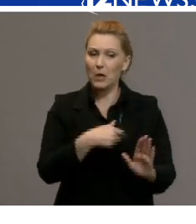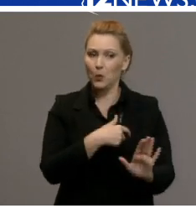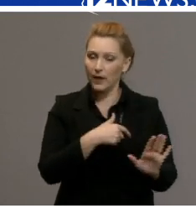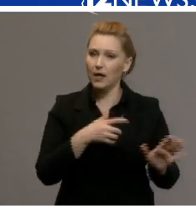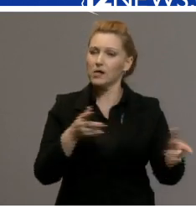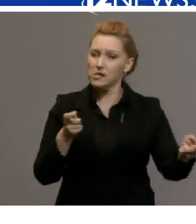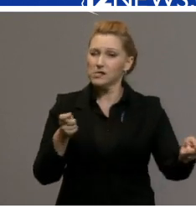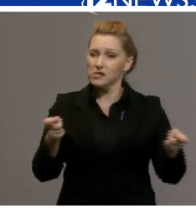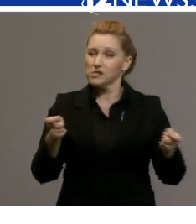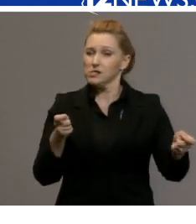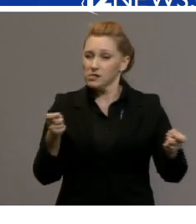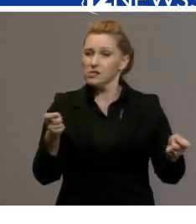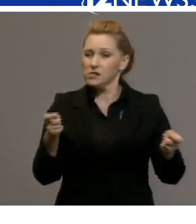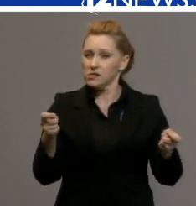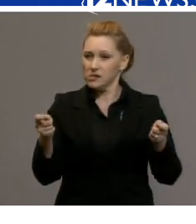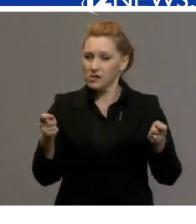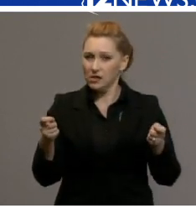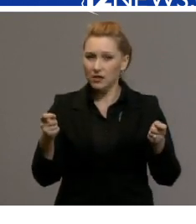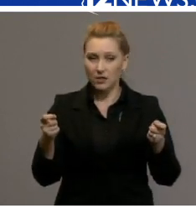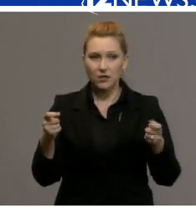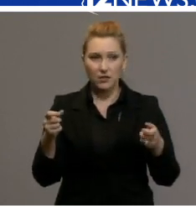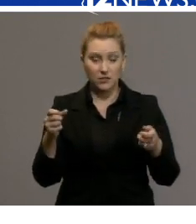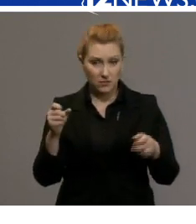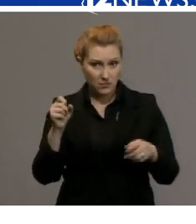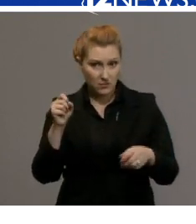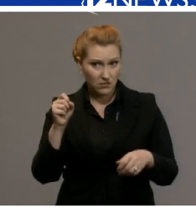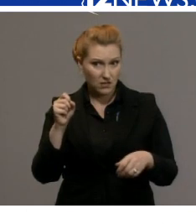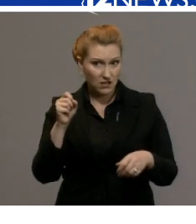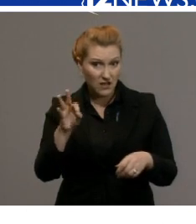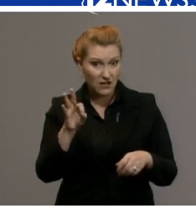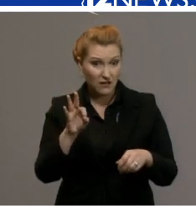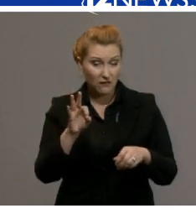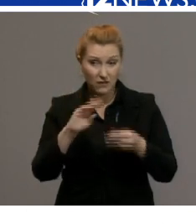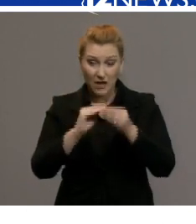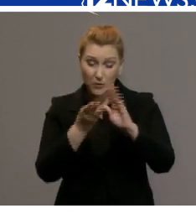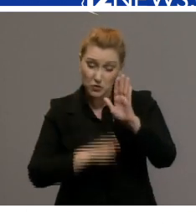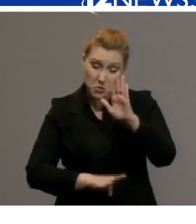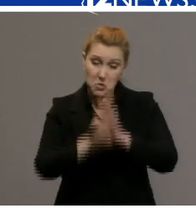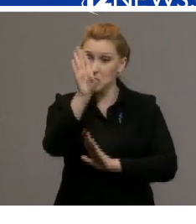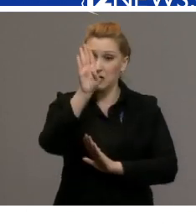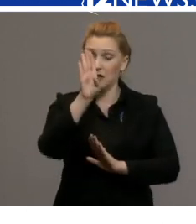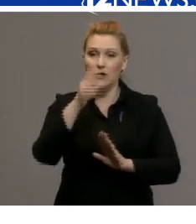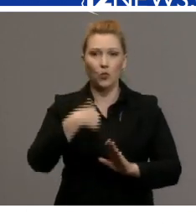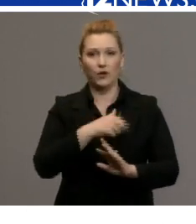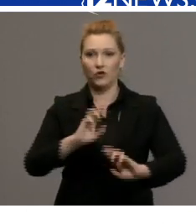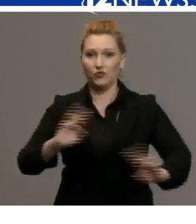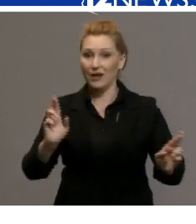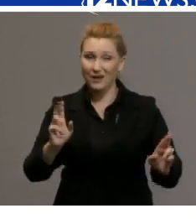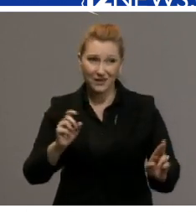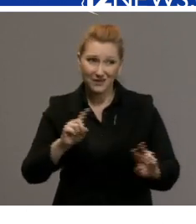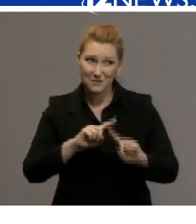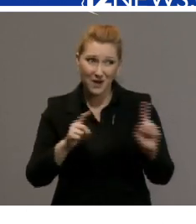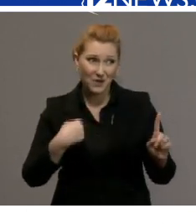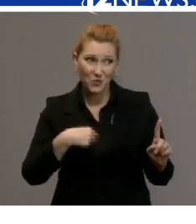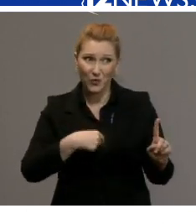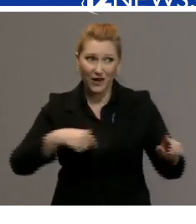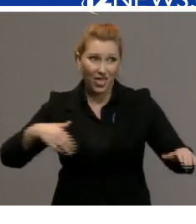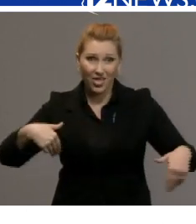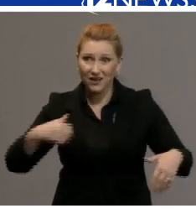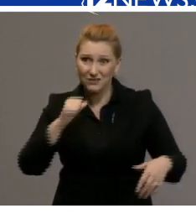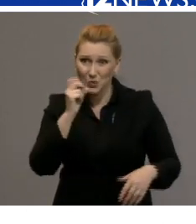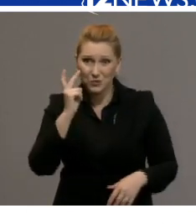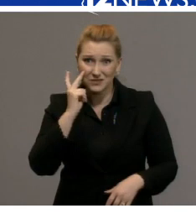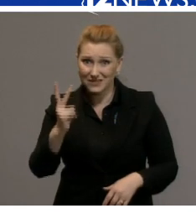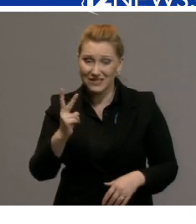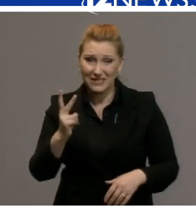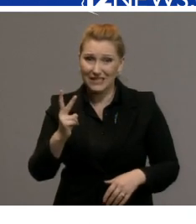that where the system would be overwhelmed. That's not what we see right now. So we want to plan ahead, both for what